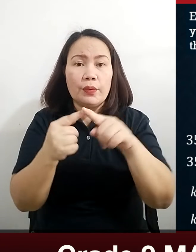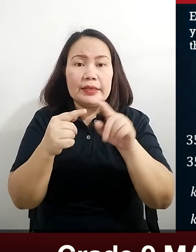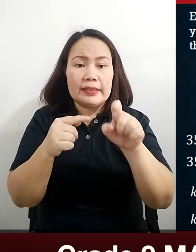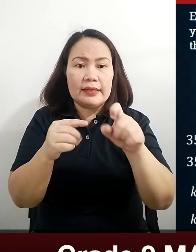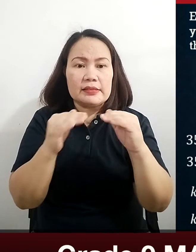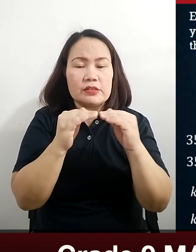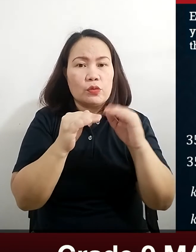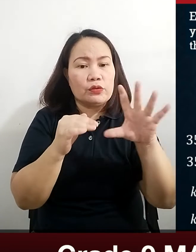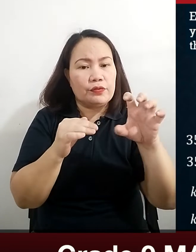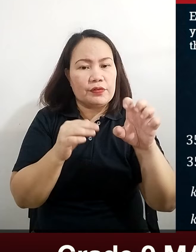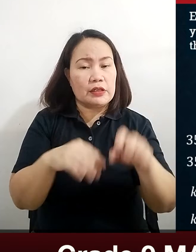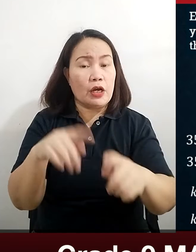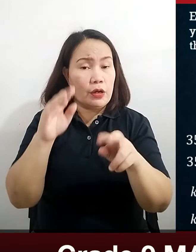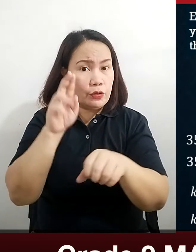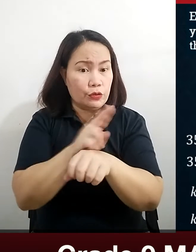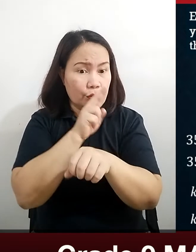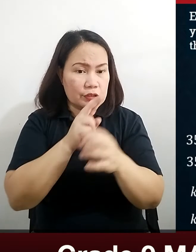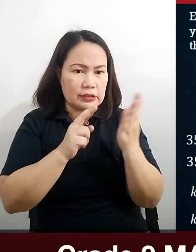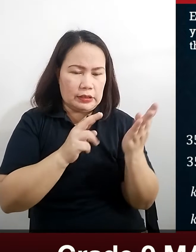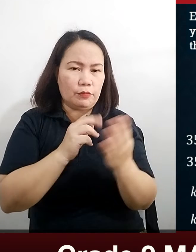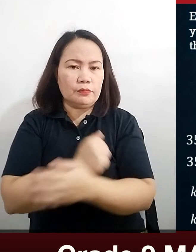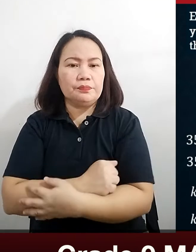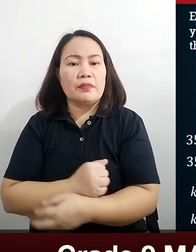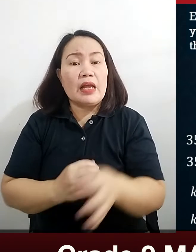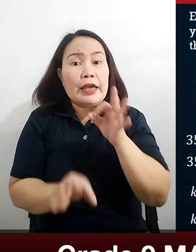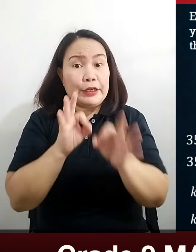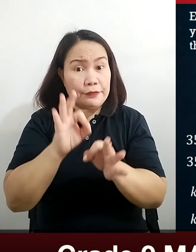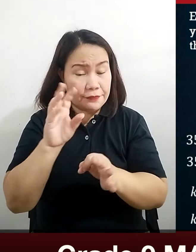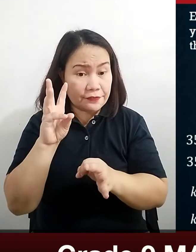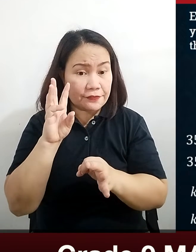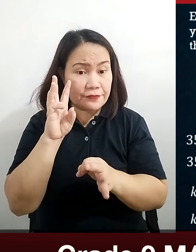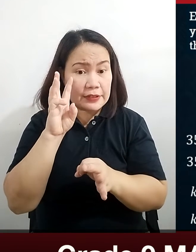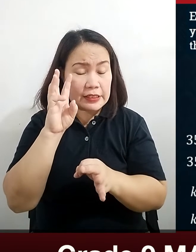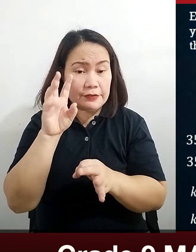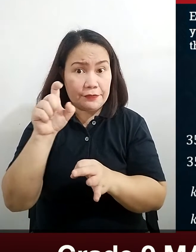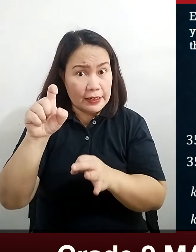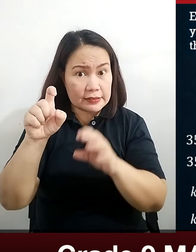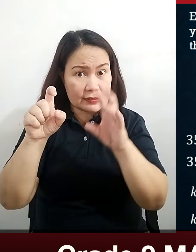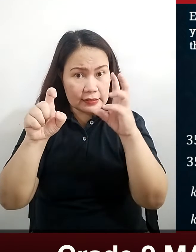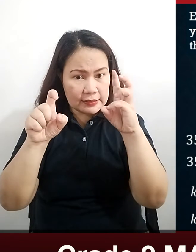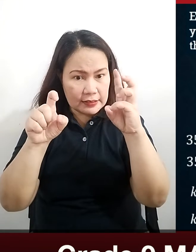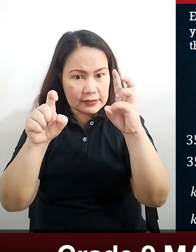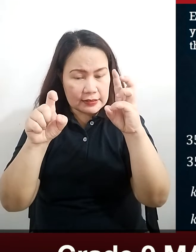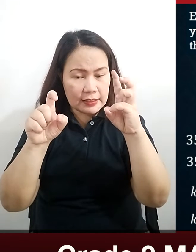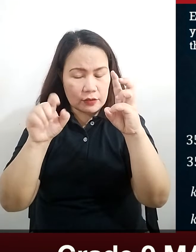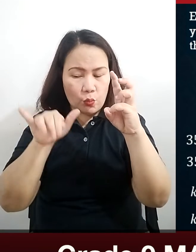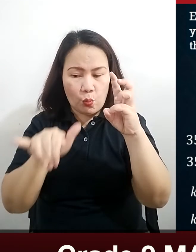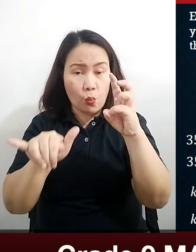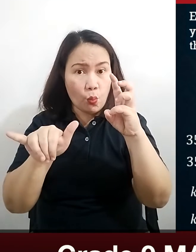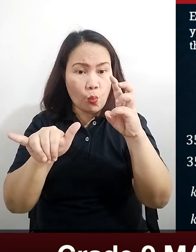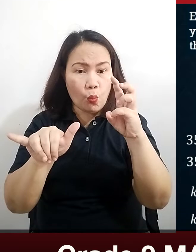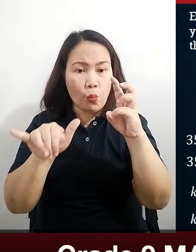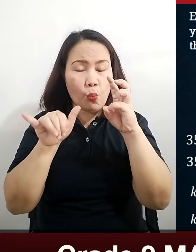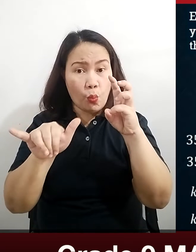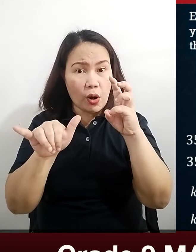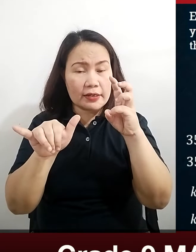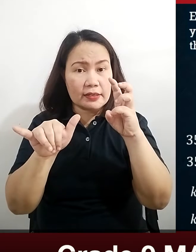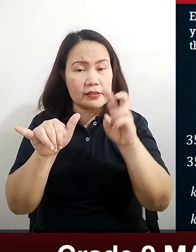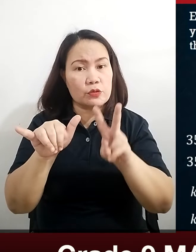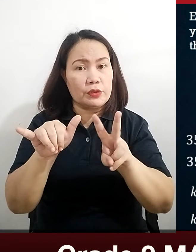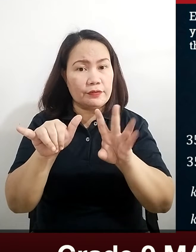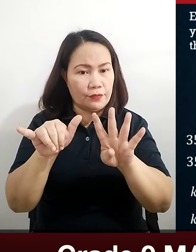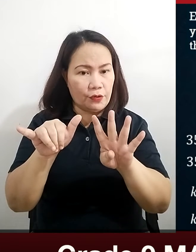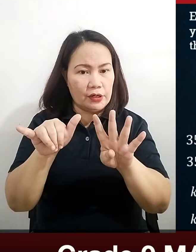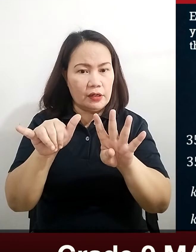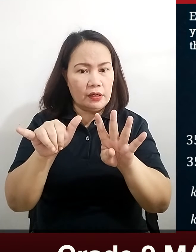15. So, using the table of values, so makikita natin, if x is 6, if the value of x is 6 and